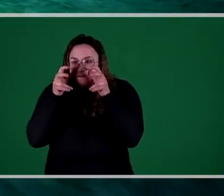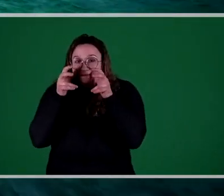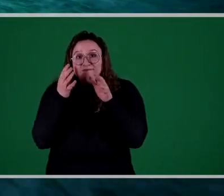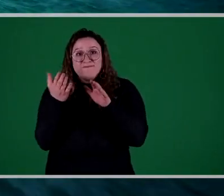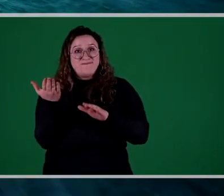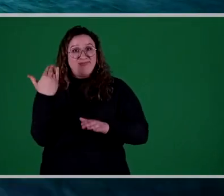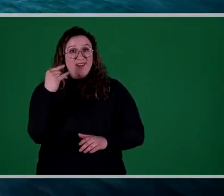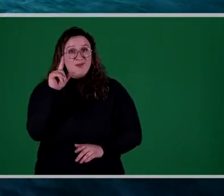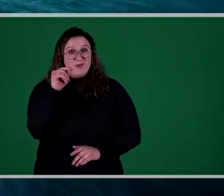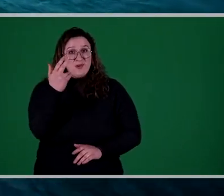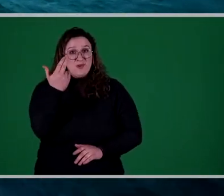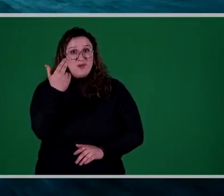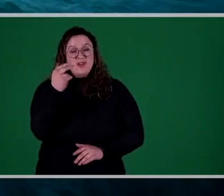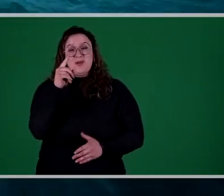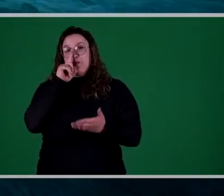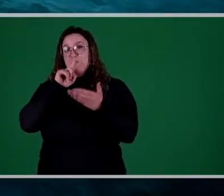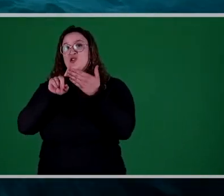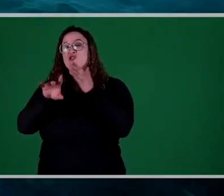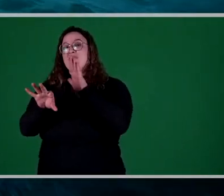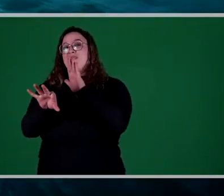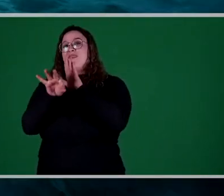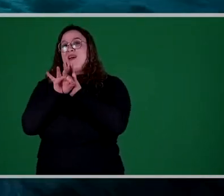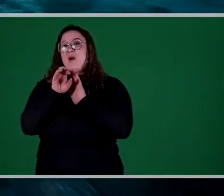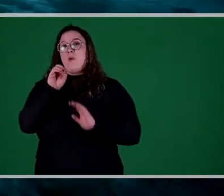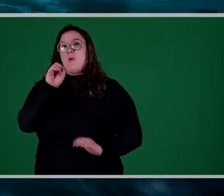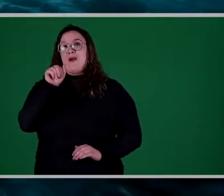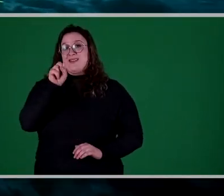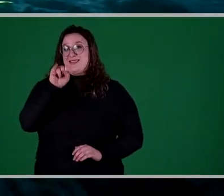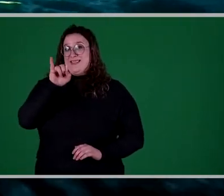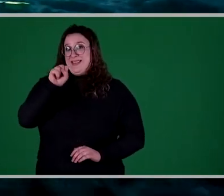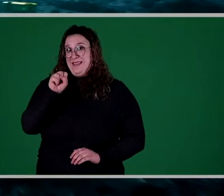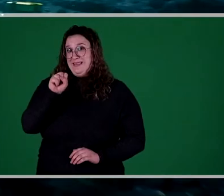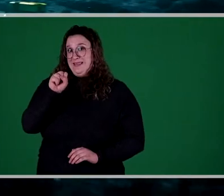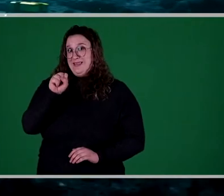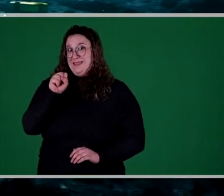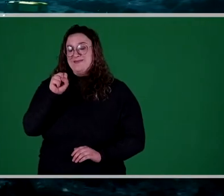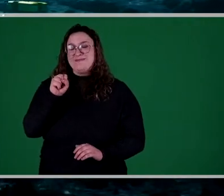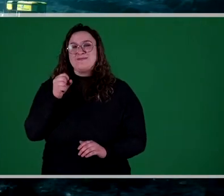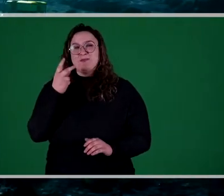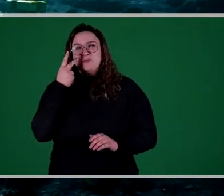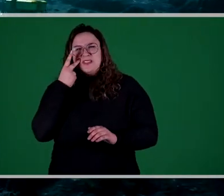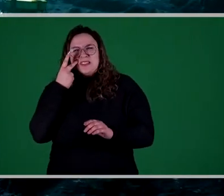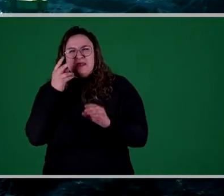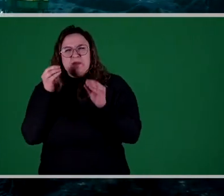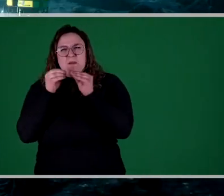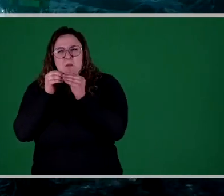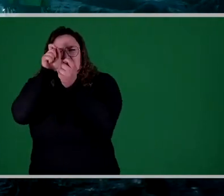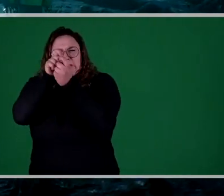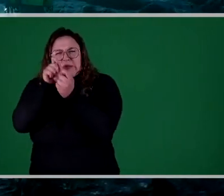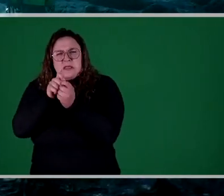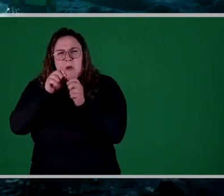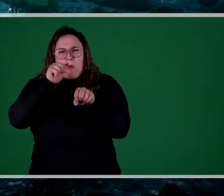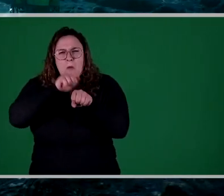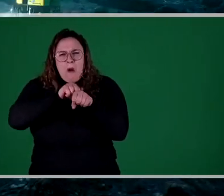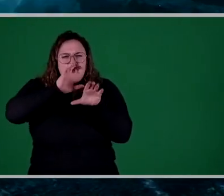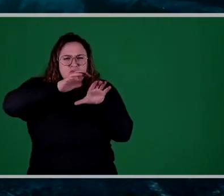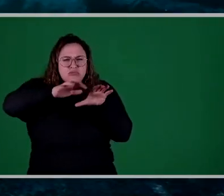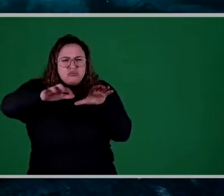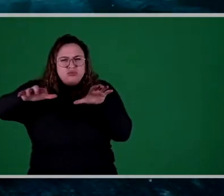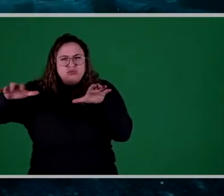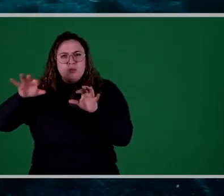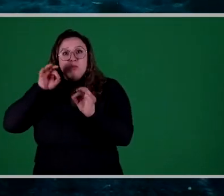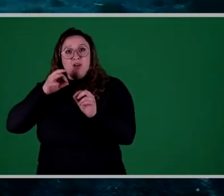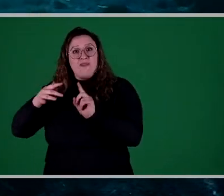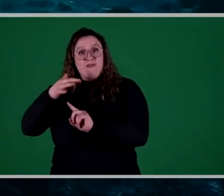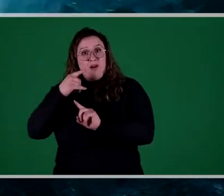discovered an underwater oasis at Sur Ridge. At 5-centimeter resolution, you can clearly see the complex rock